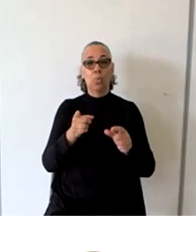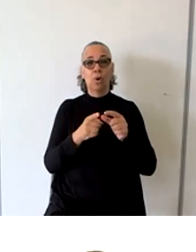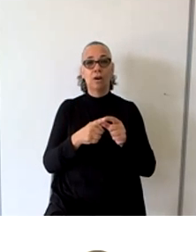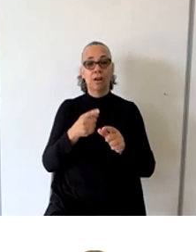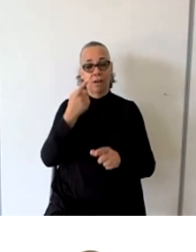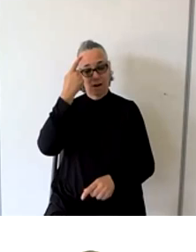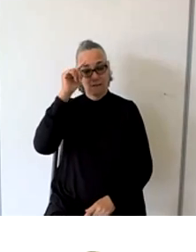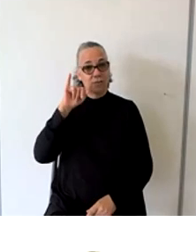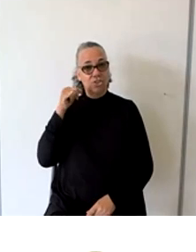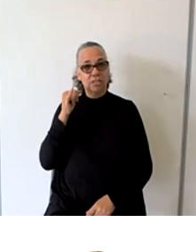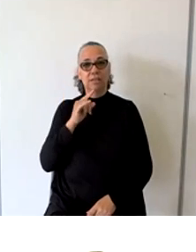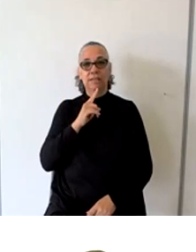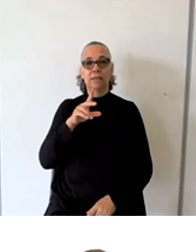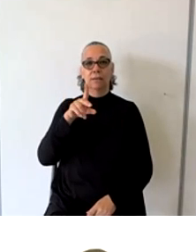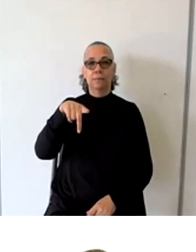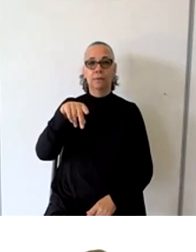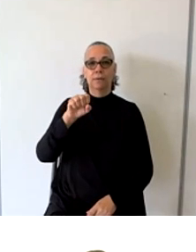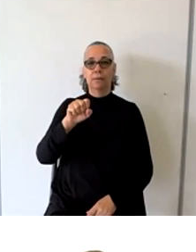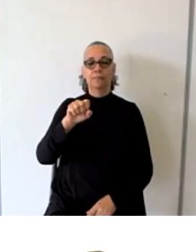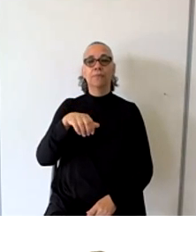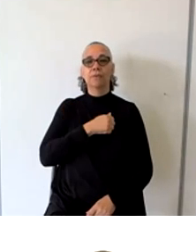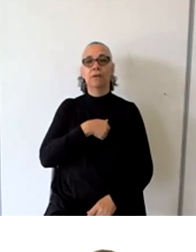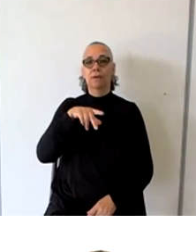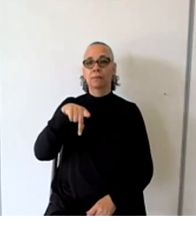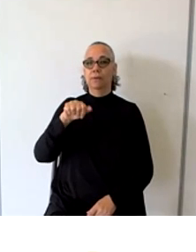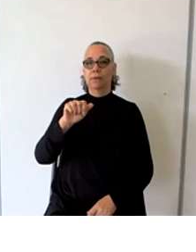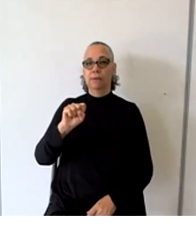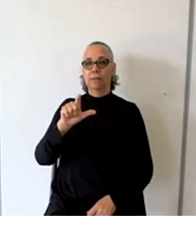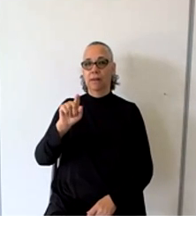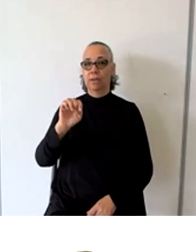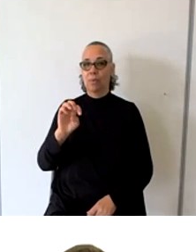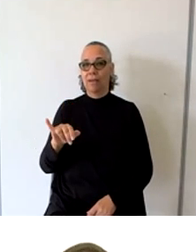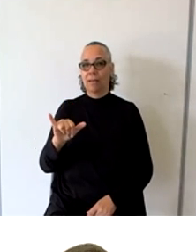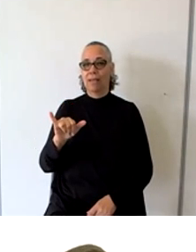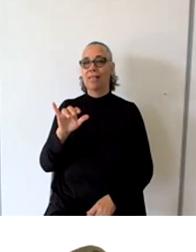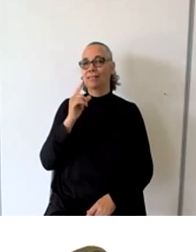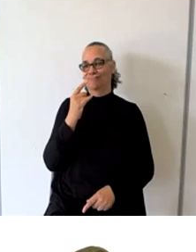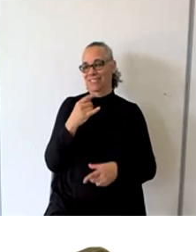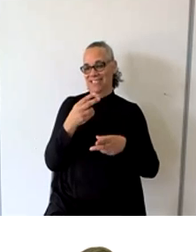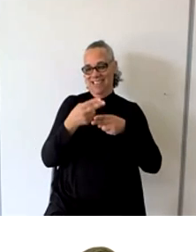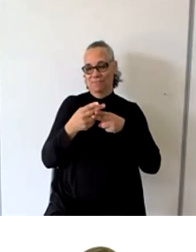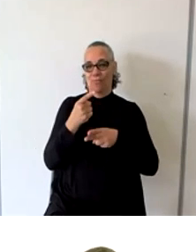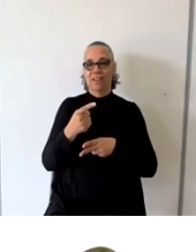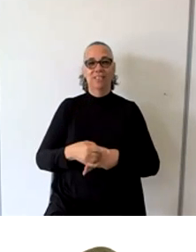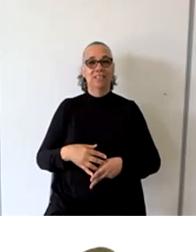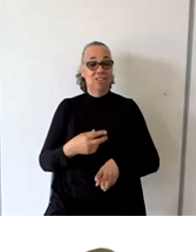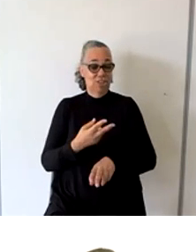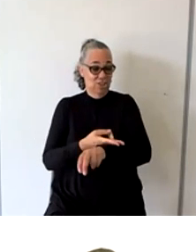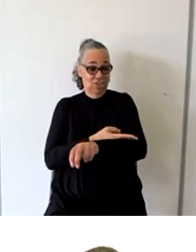hour is Paisley. So Paisley is one of our sheep here at Windreach. So you can send an email